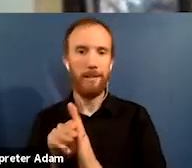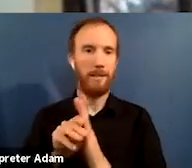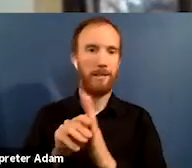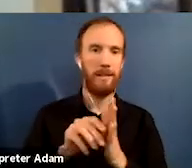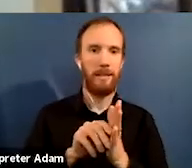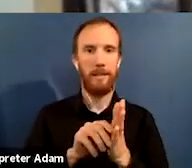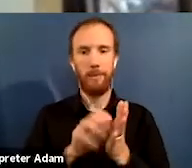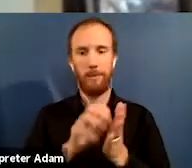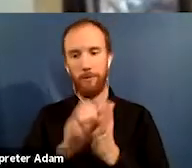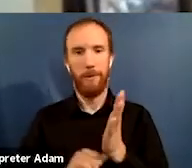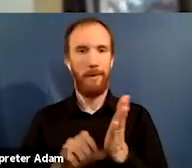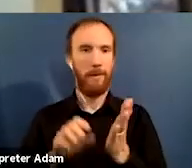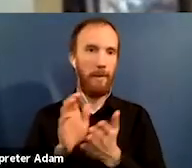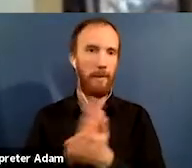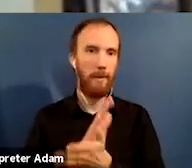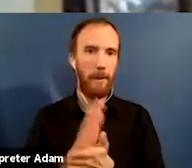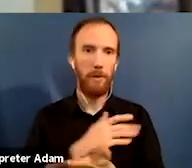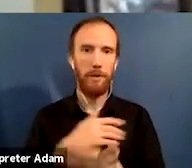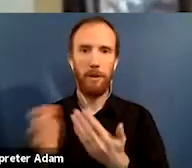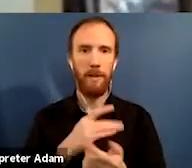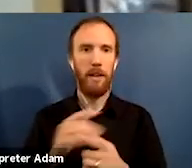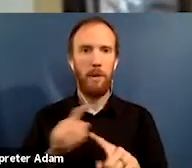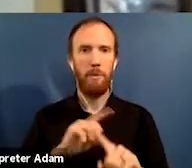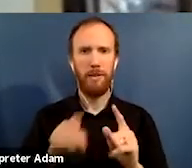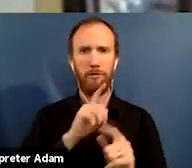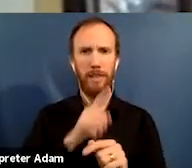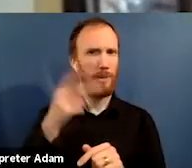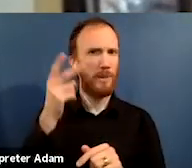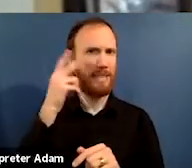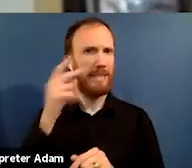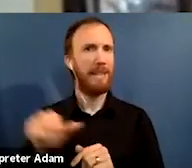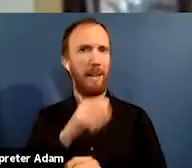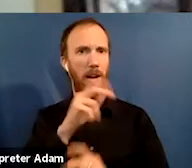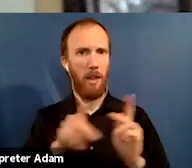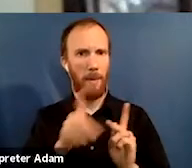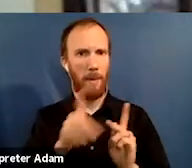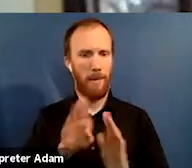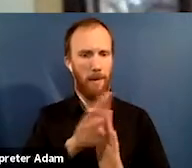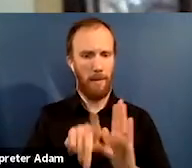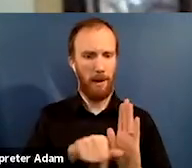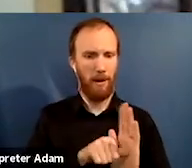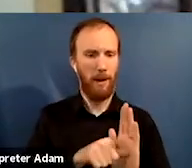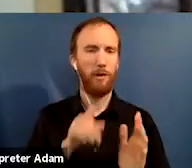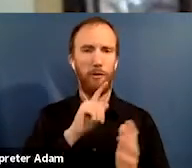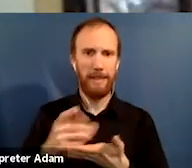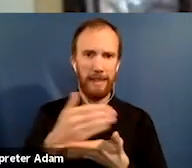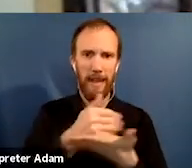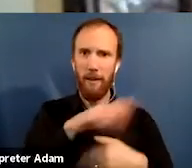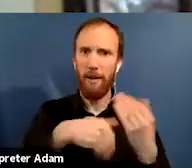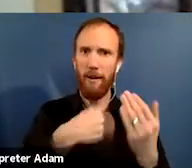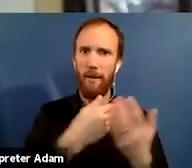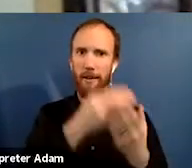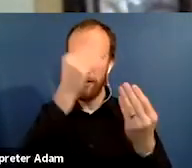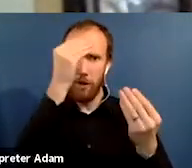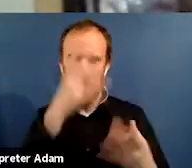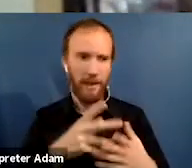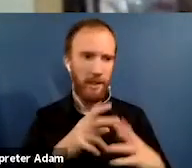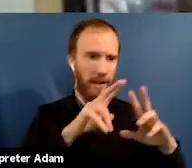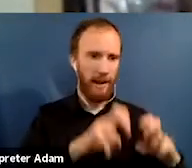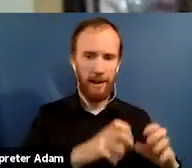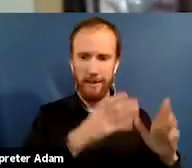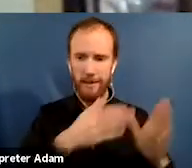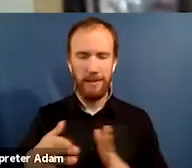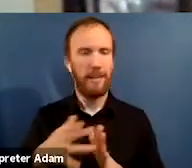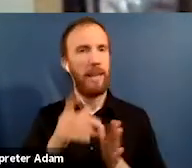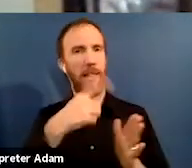the data set or cleaning the data set or preparing it so that it can be analyzed. And yet we know is that those choices matter so much